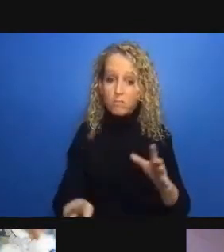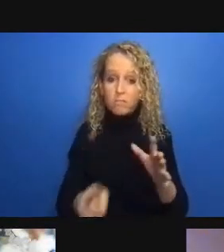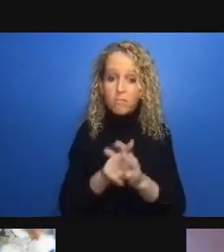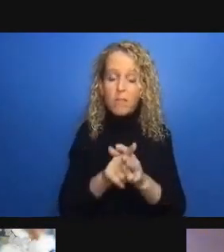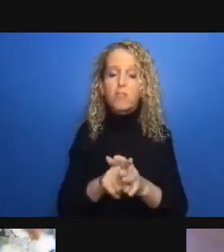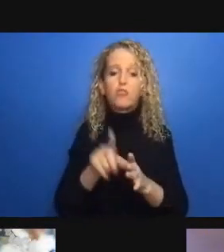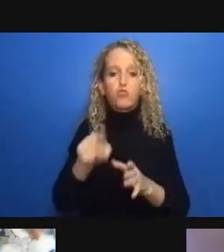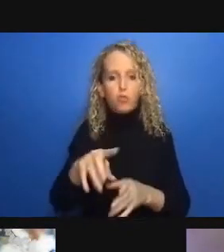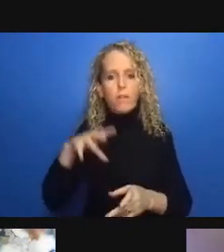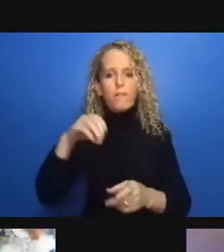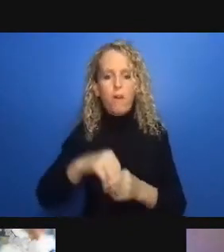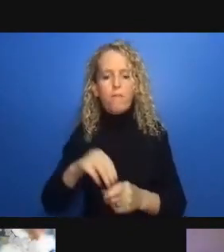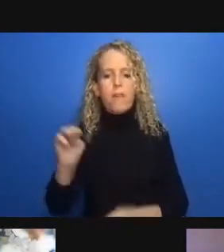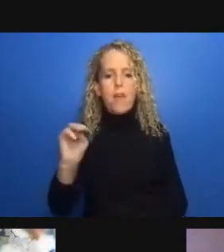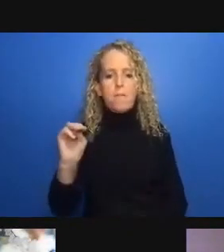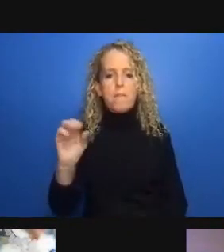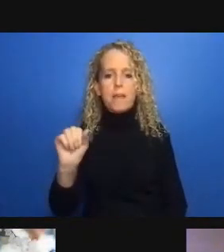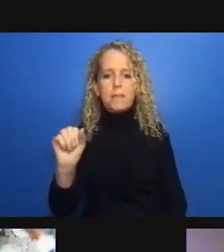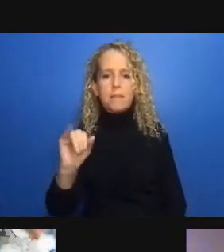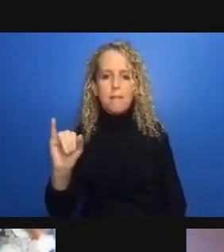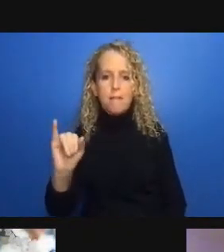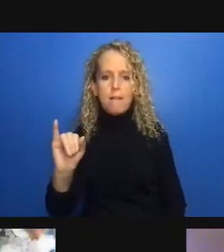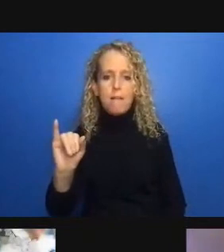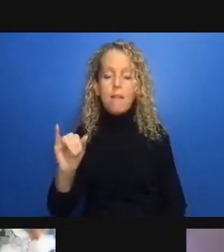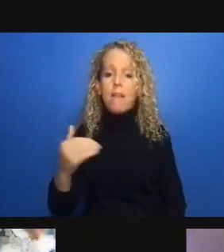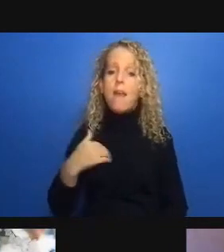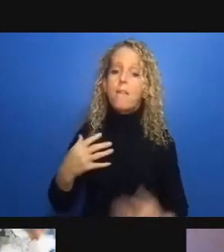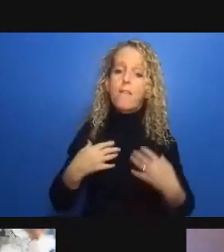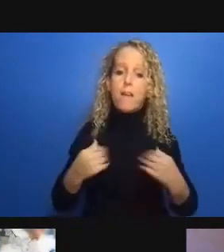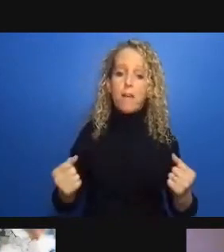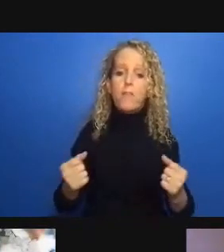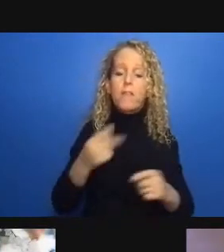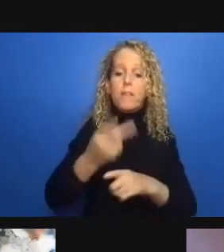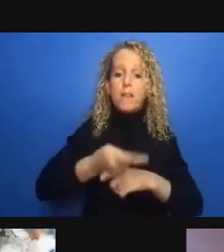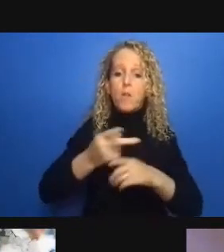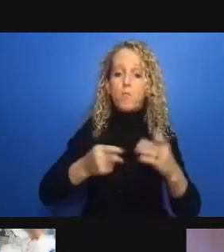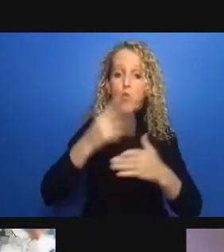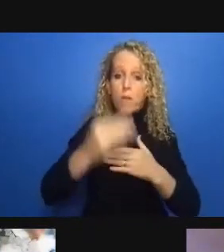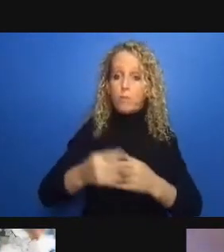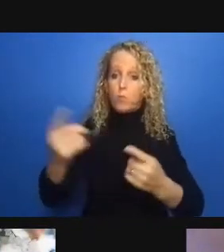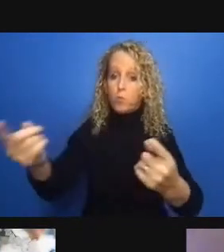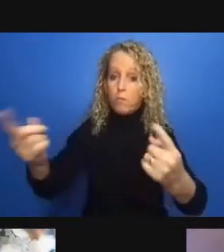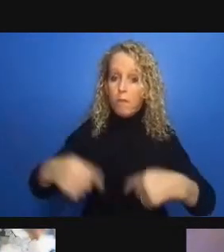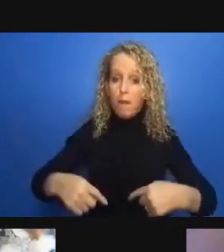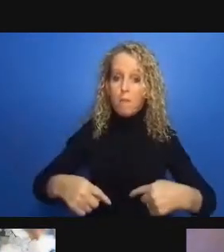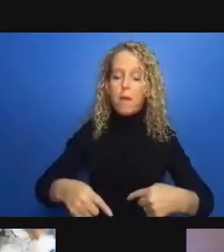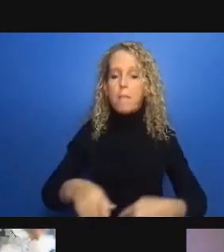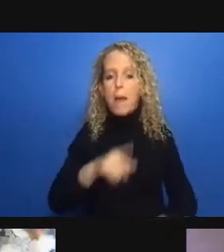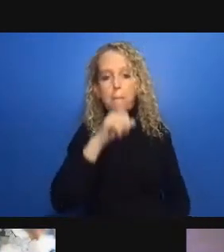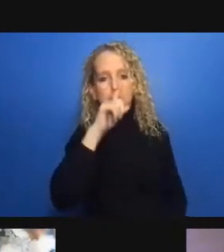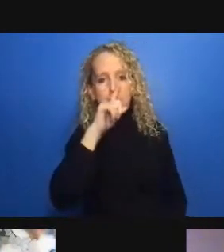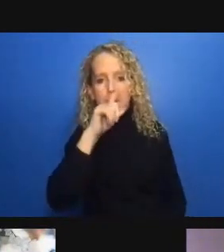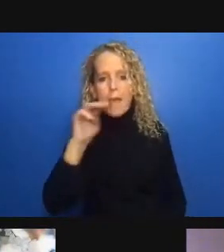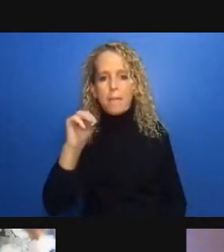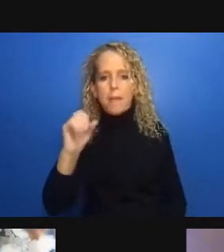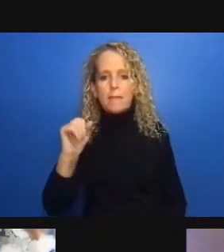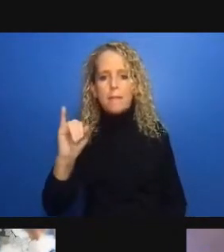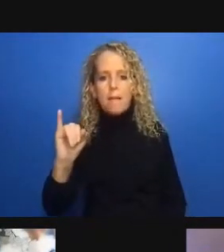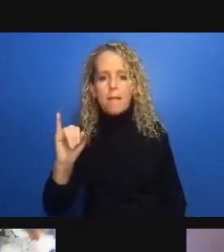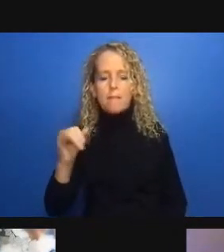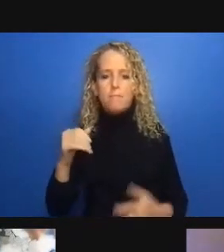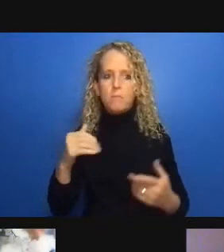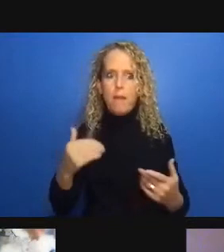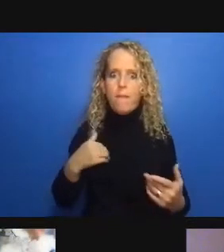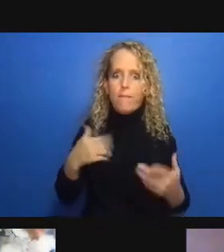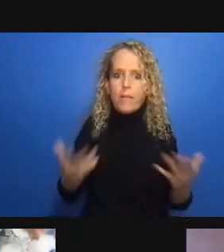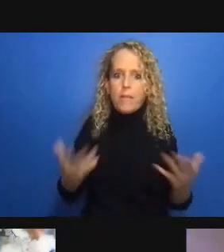That's definitely essential. They do have healthcare programs coming here, but not specifically MSI in Nova Scotia. So